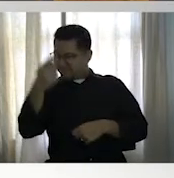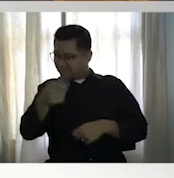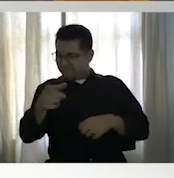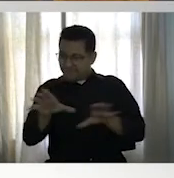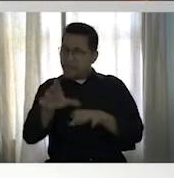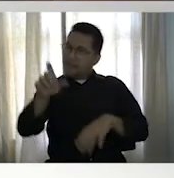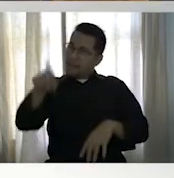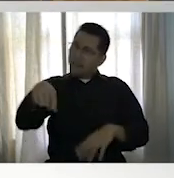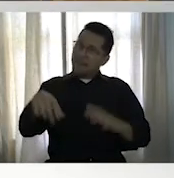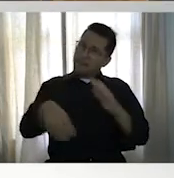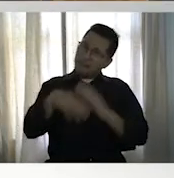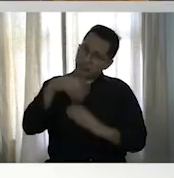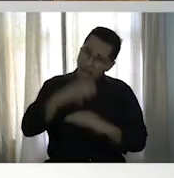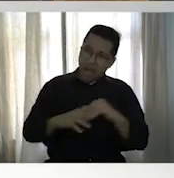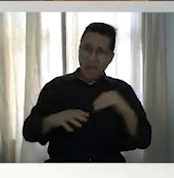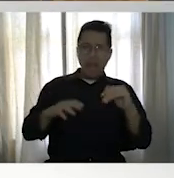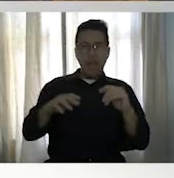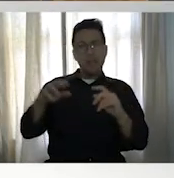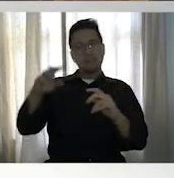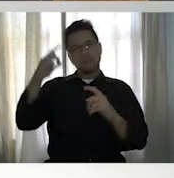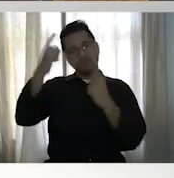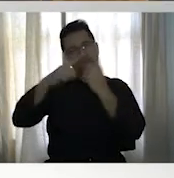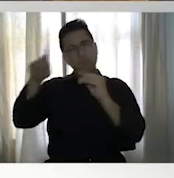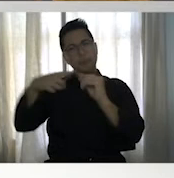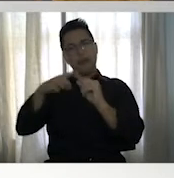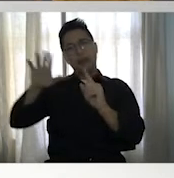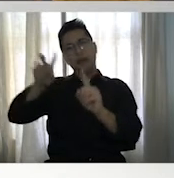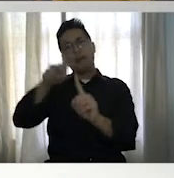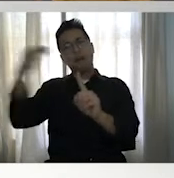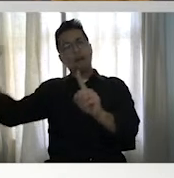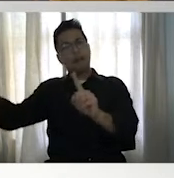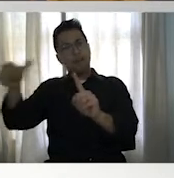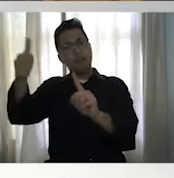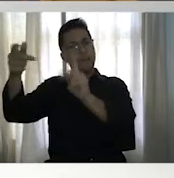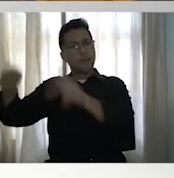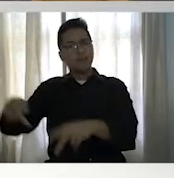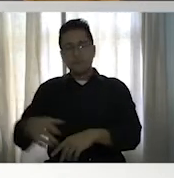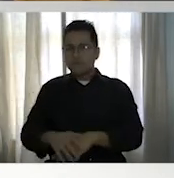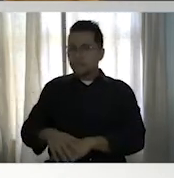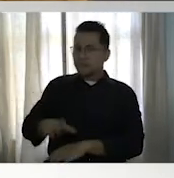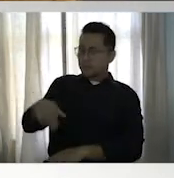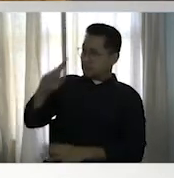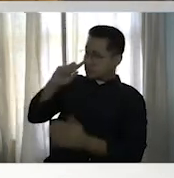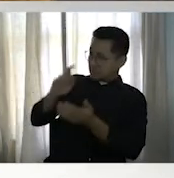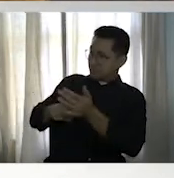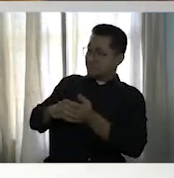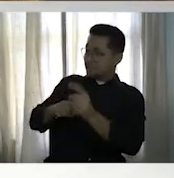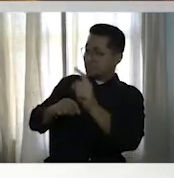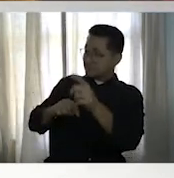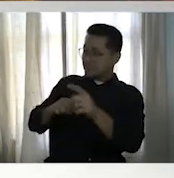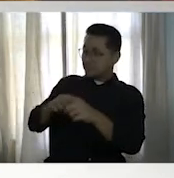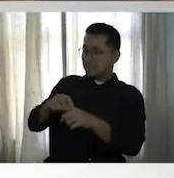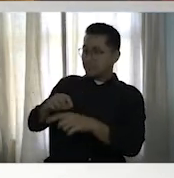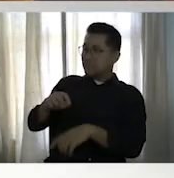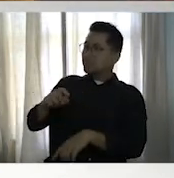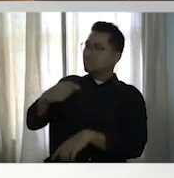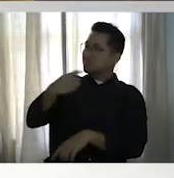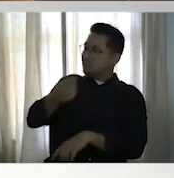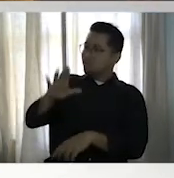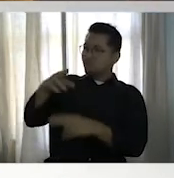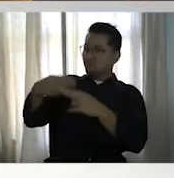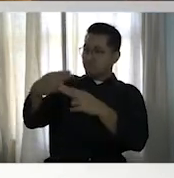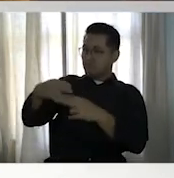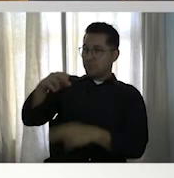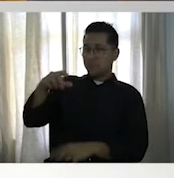need to relax and think about the other person. So let's see what happens next. And notice that he was wanting to say his name in